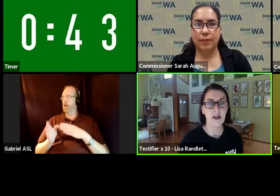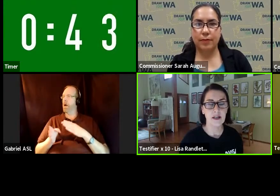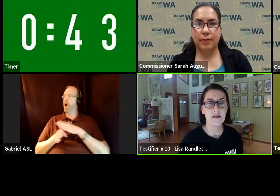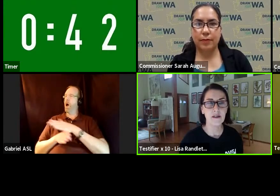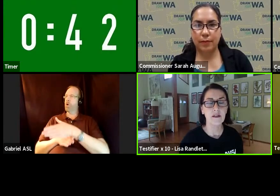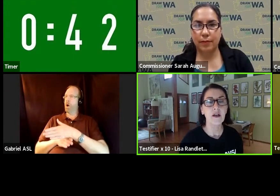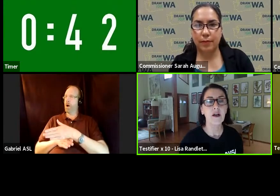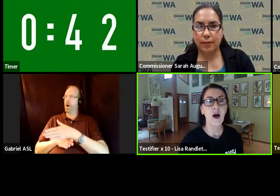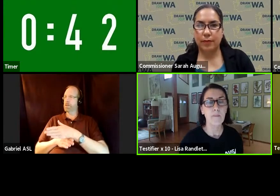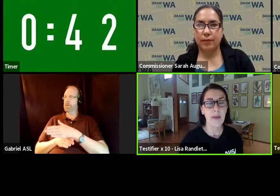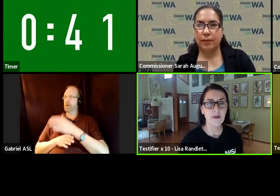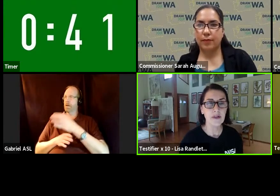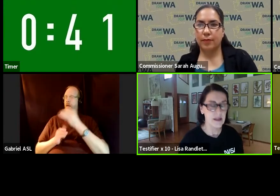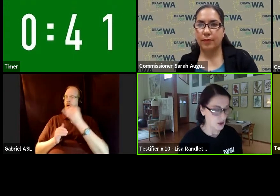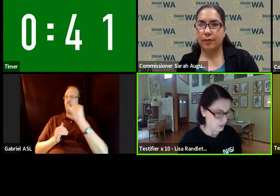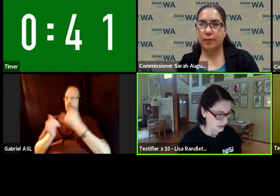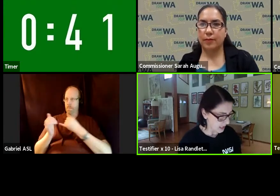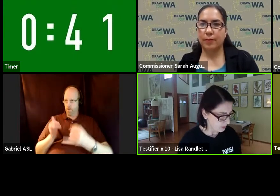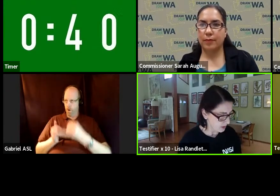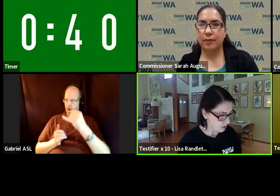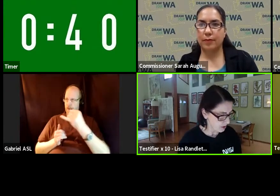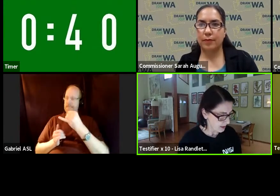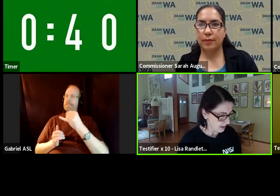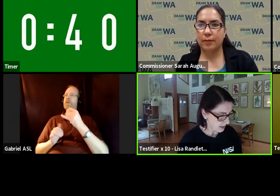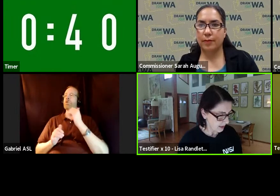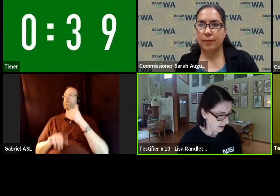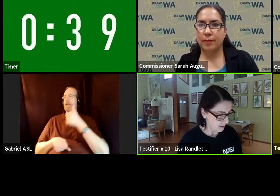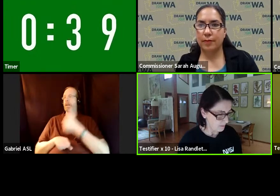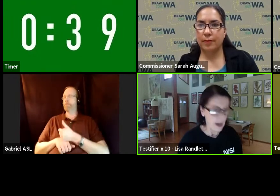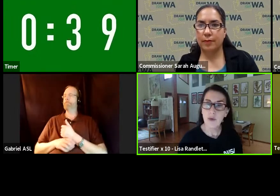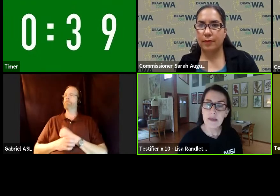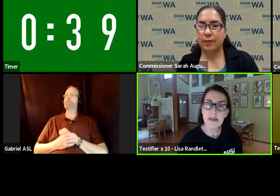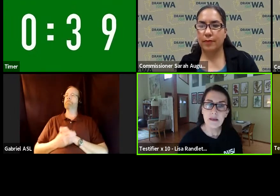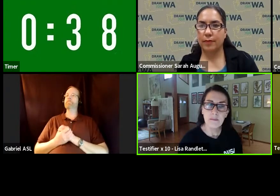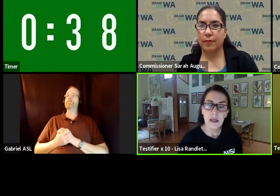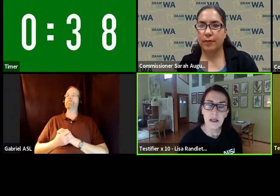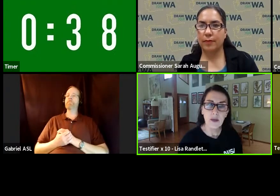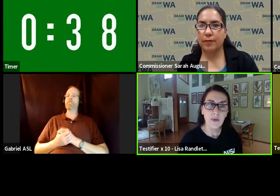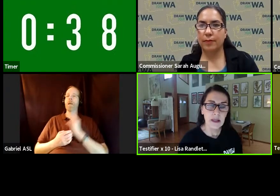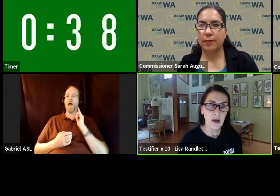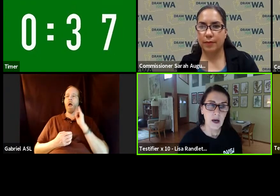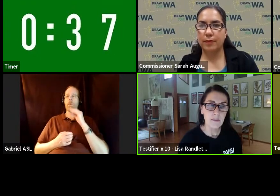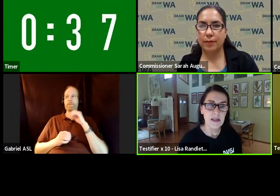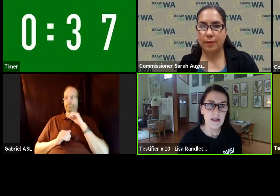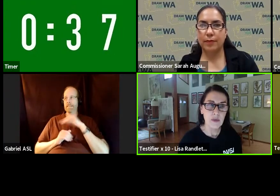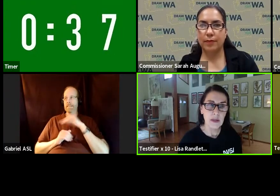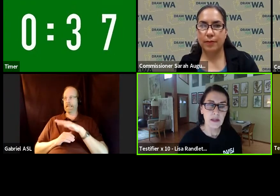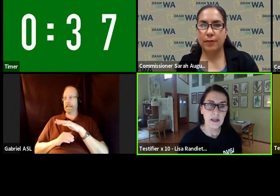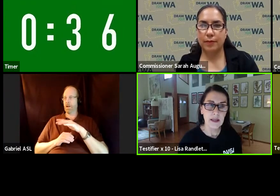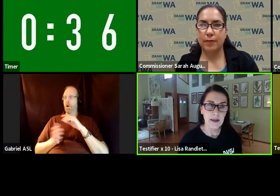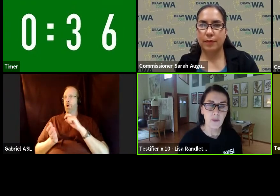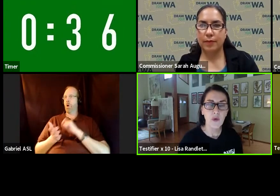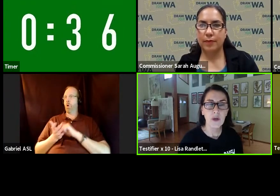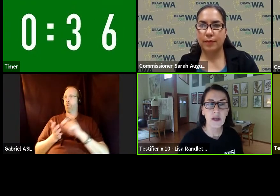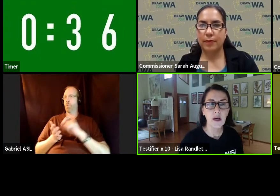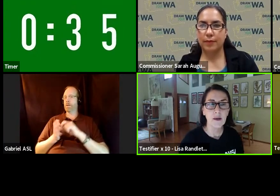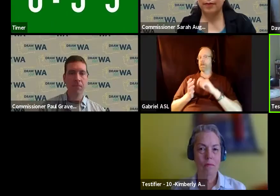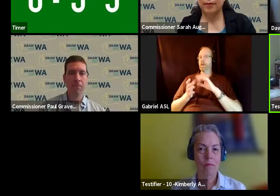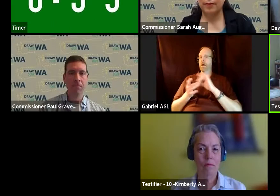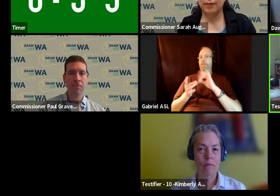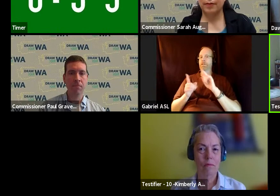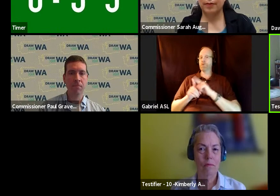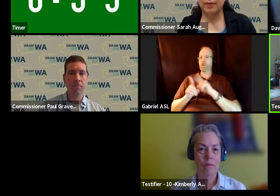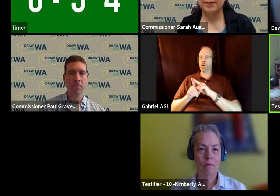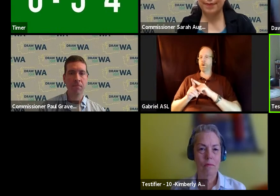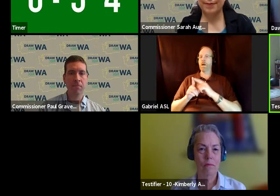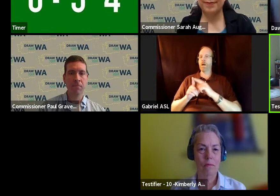and across the boundaries that you establish. I will be submitting written comments as well, and I am working on a